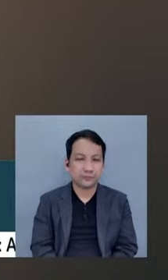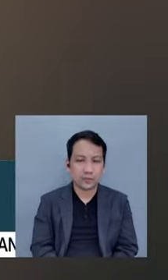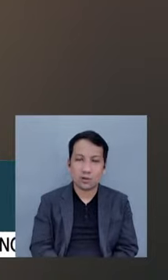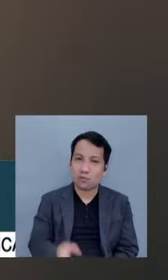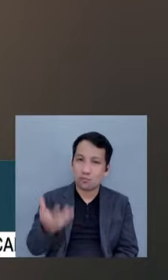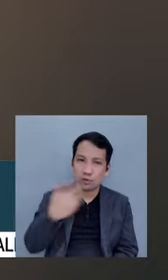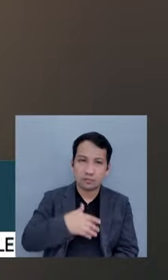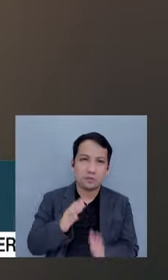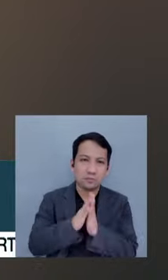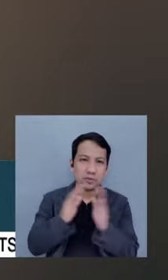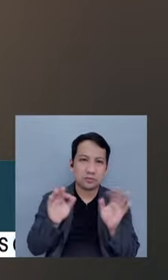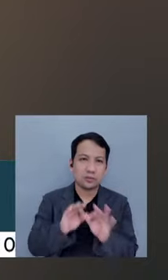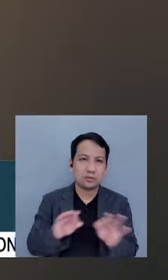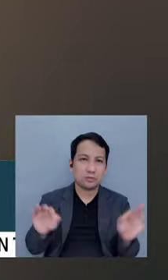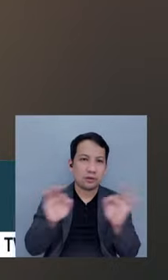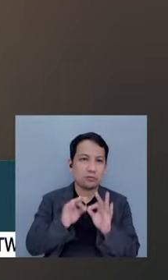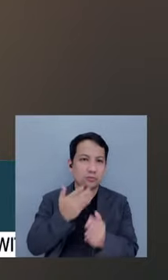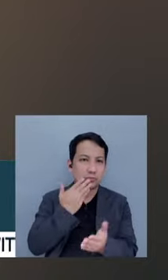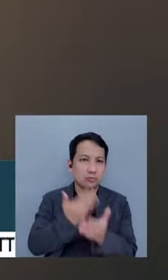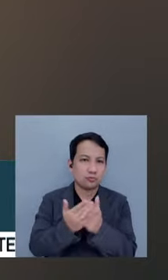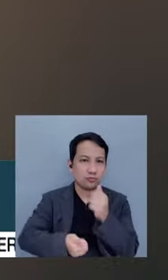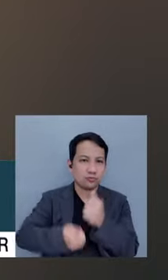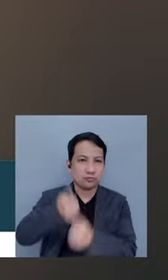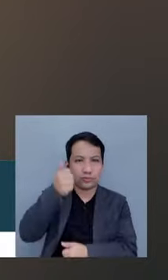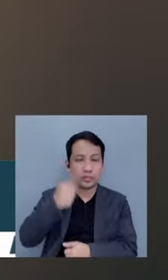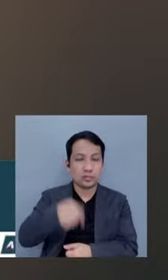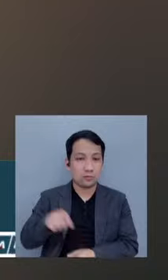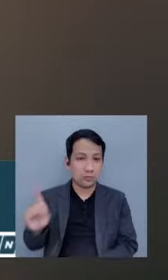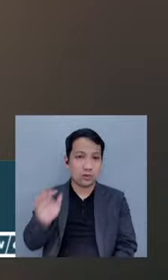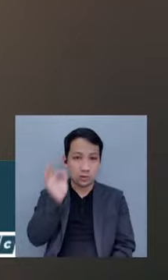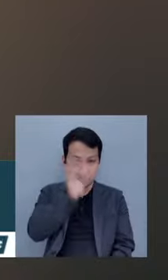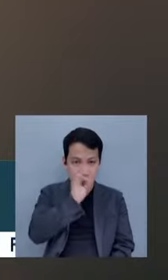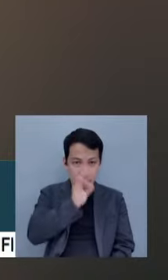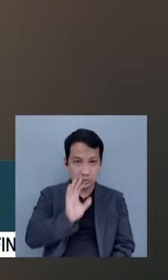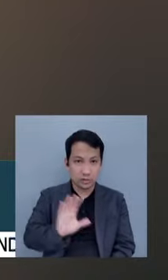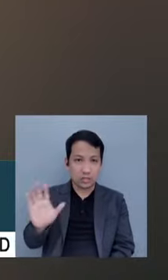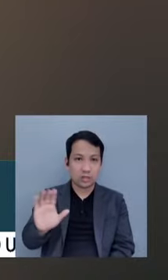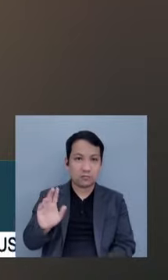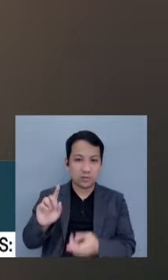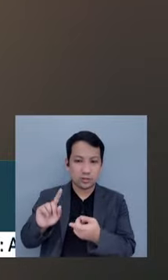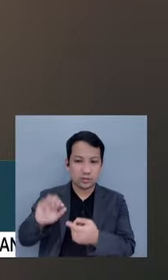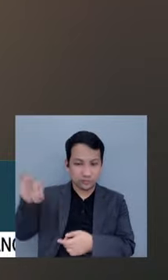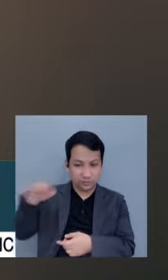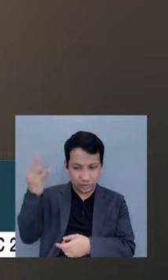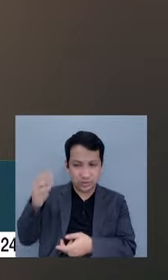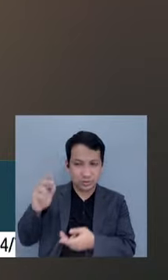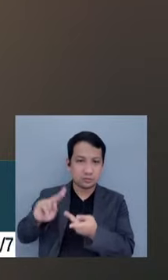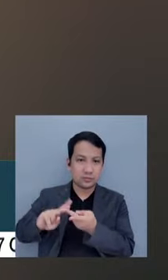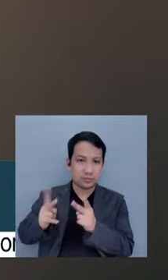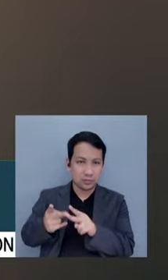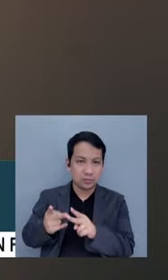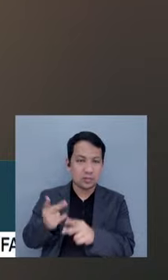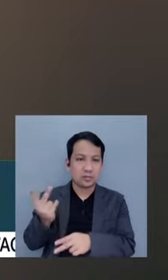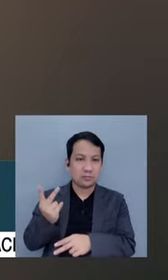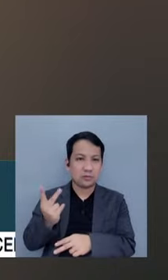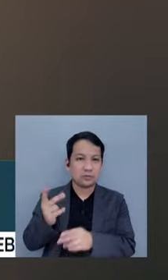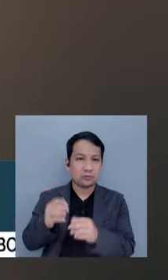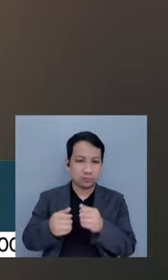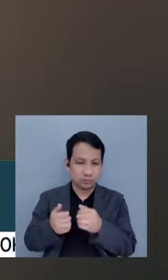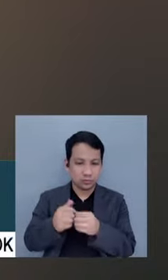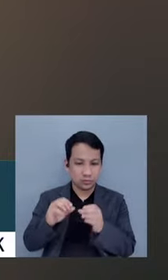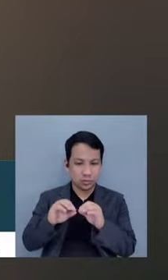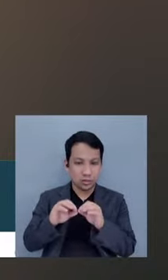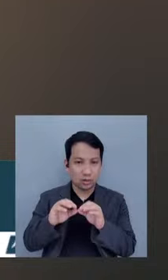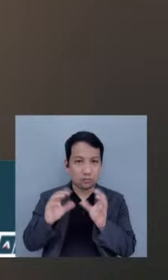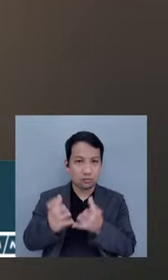very, very big upset for the Filipina and her French partner, and for sure their world rankings in doubles will